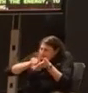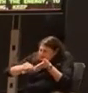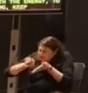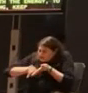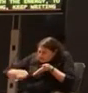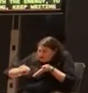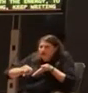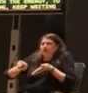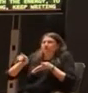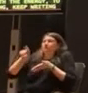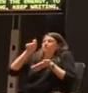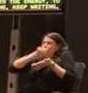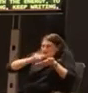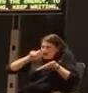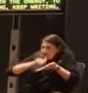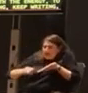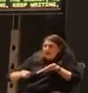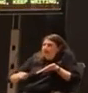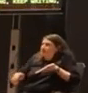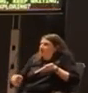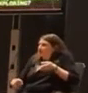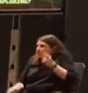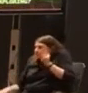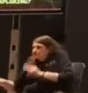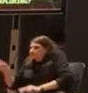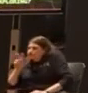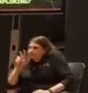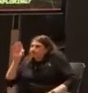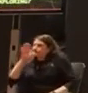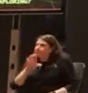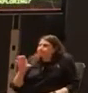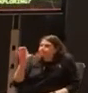and keep exploring?